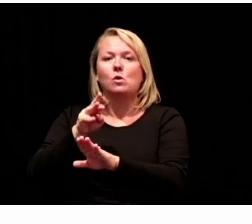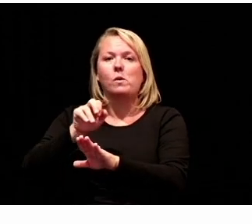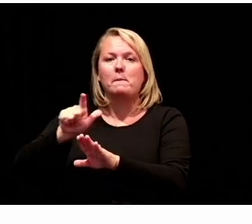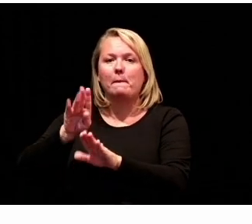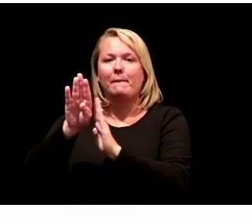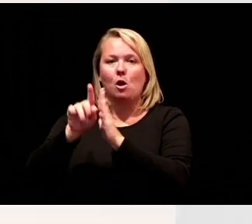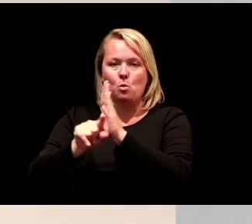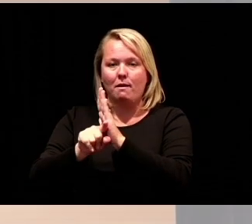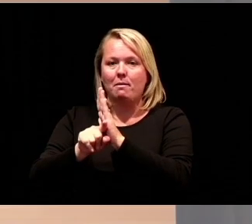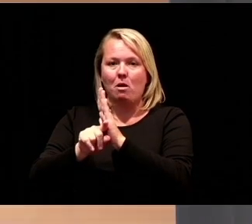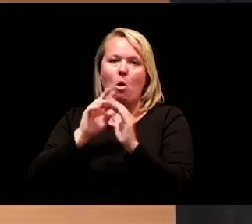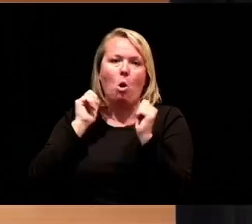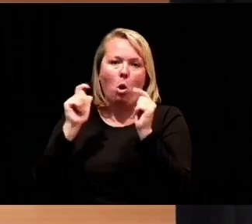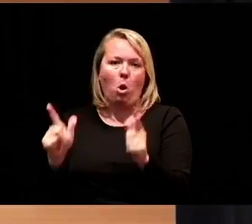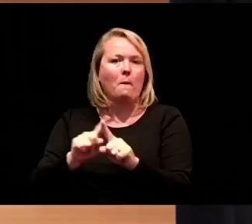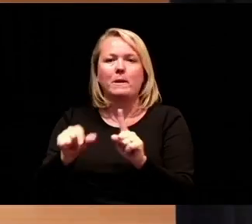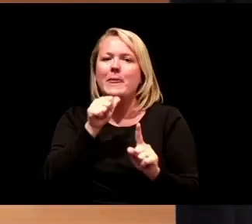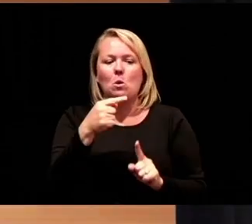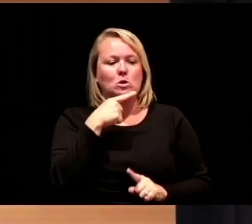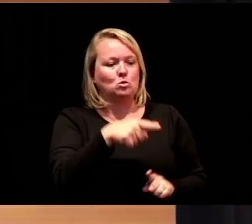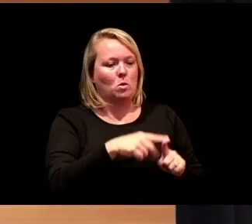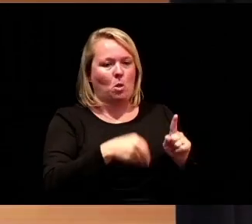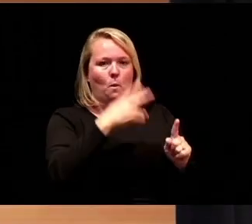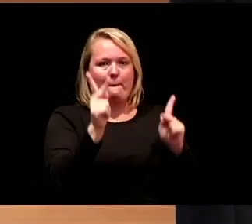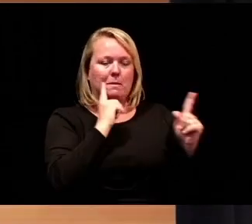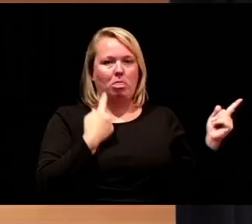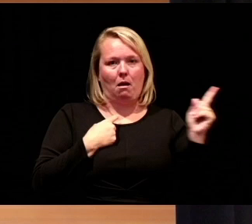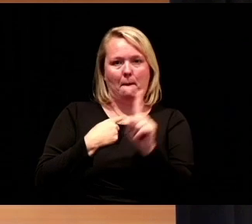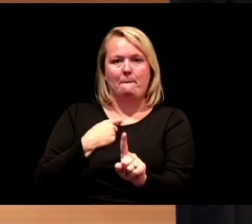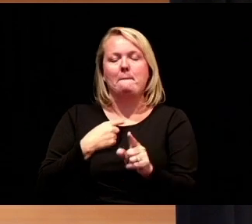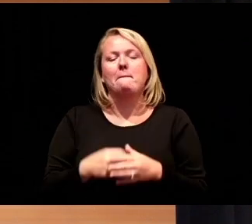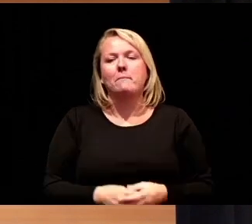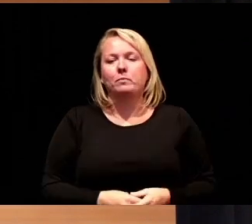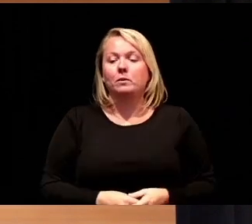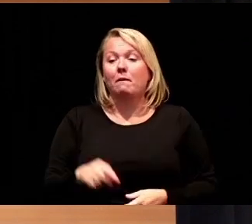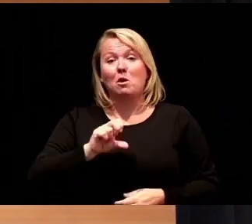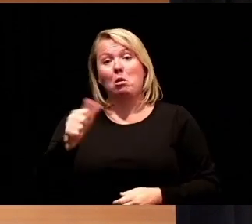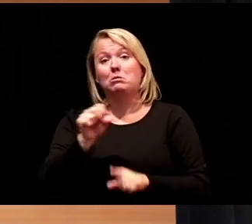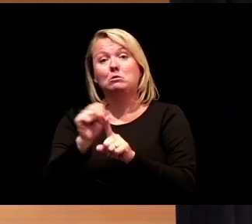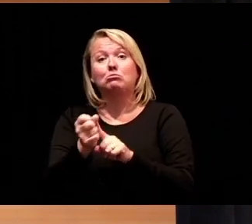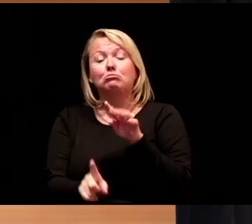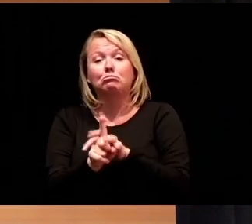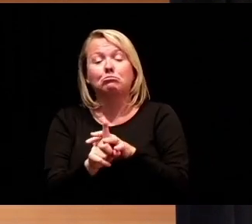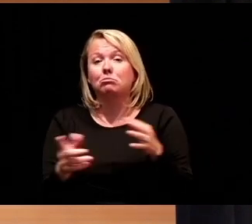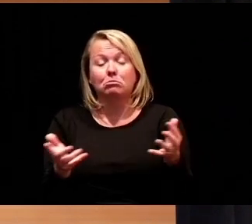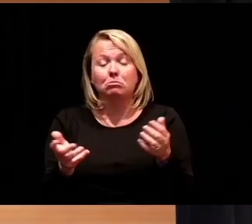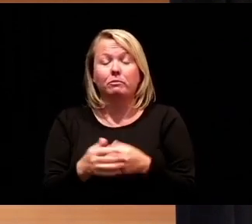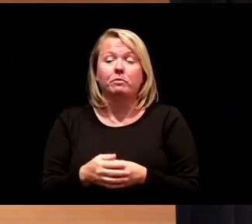in situations where a landlord is unreasonably using criminal history to deny